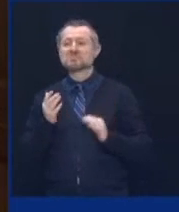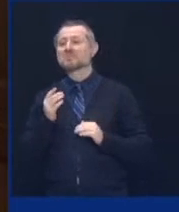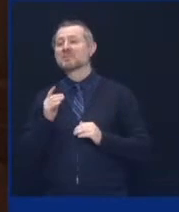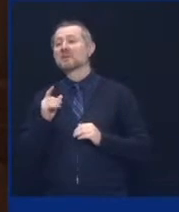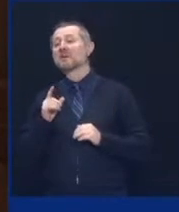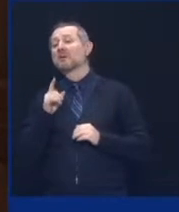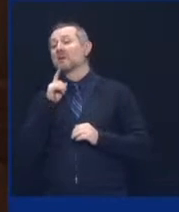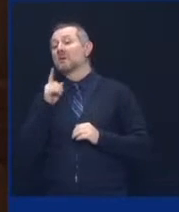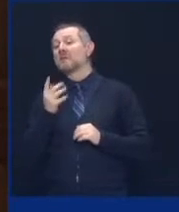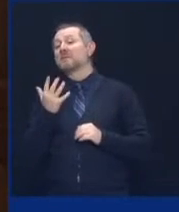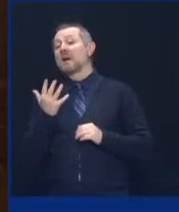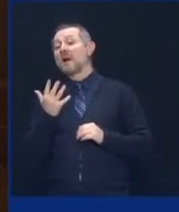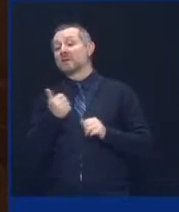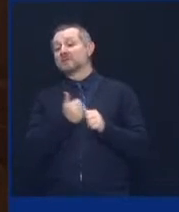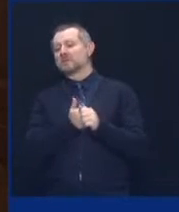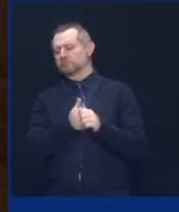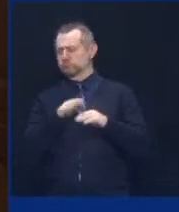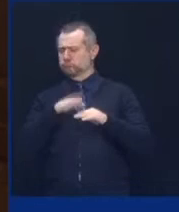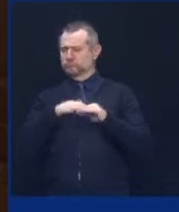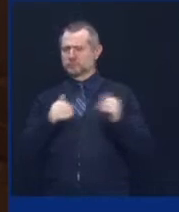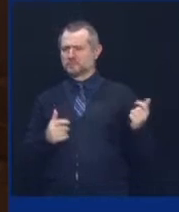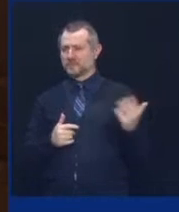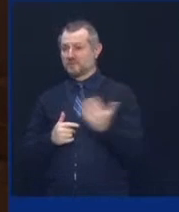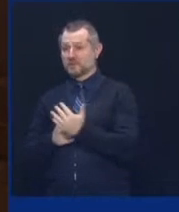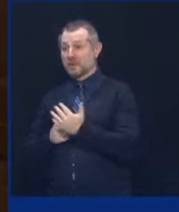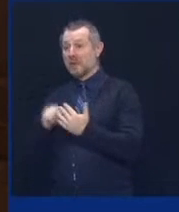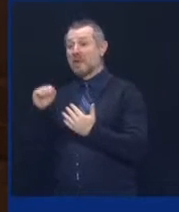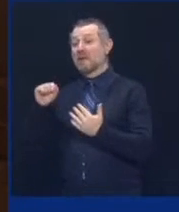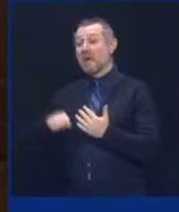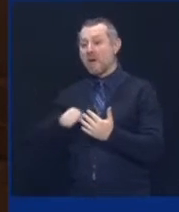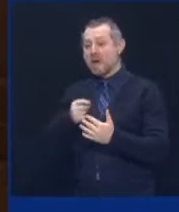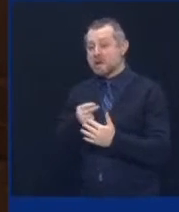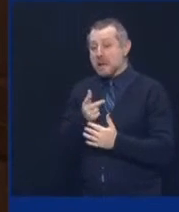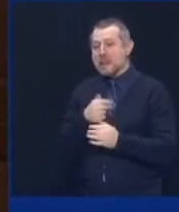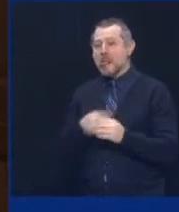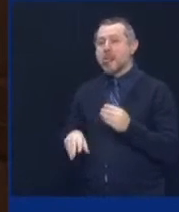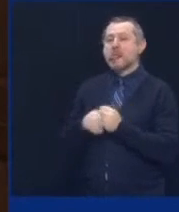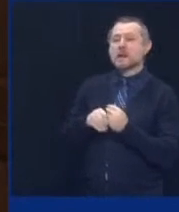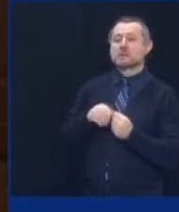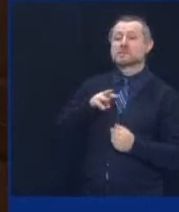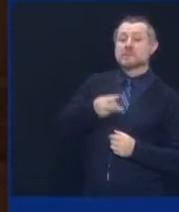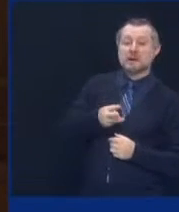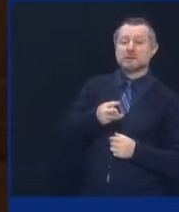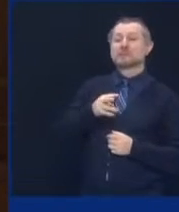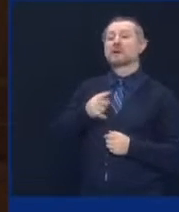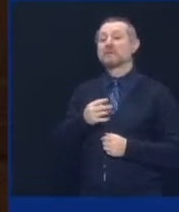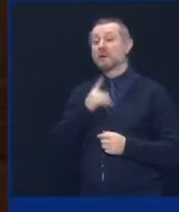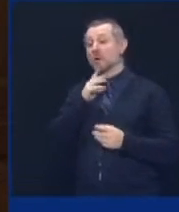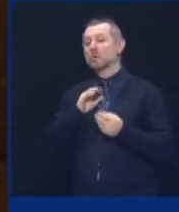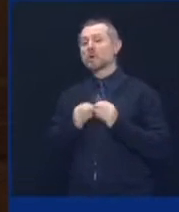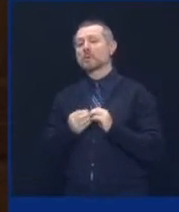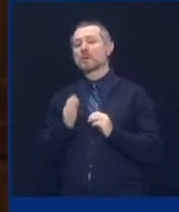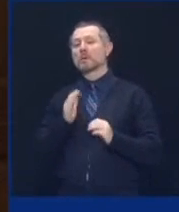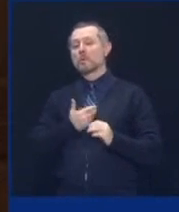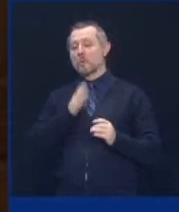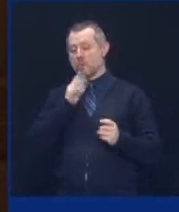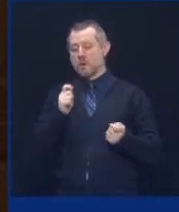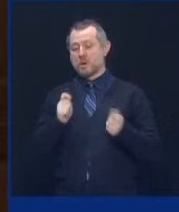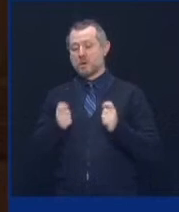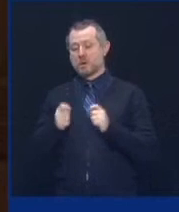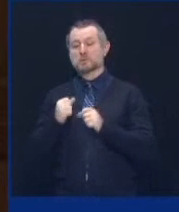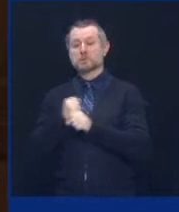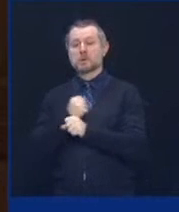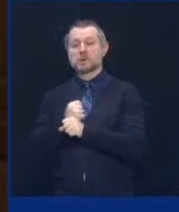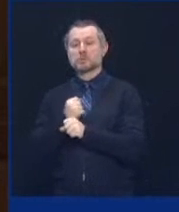also get between 6 and 7 on top of that. And the numbers will be rolling and changing as you go. But they'll be reporting back to